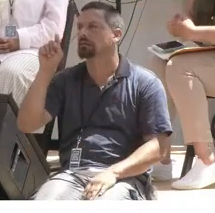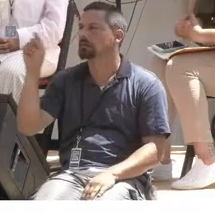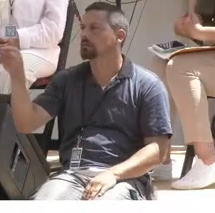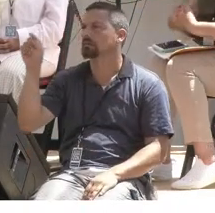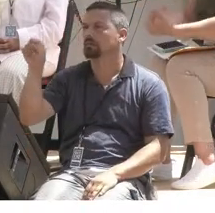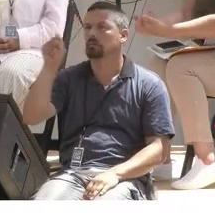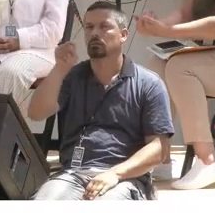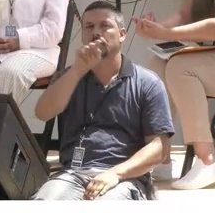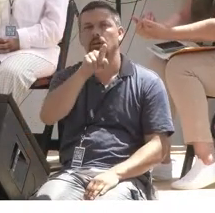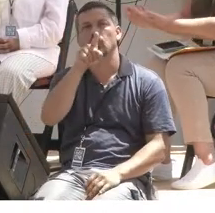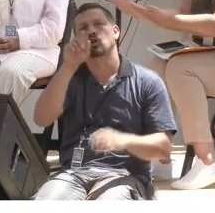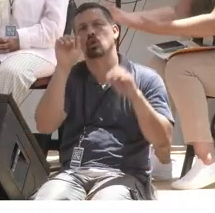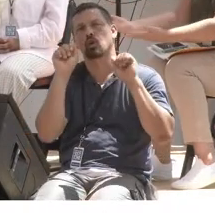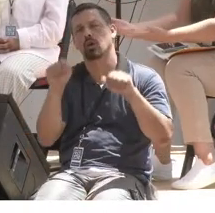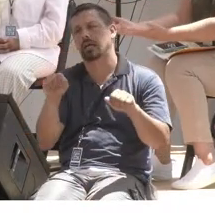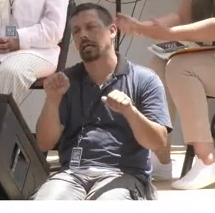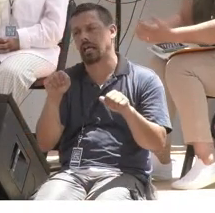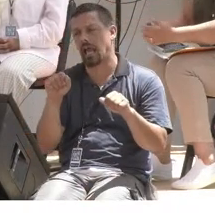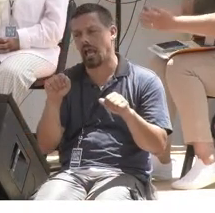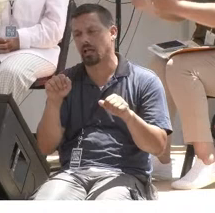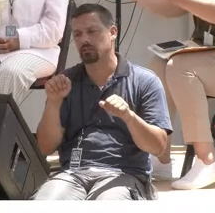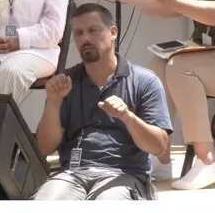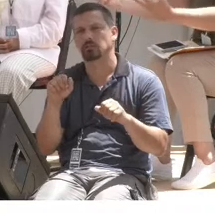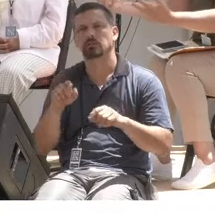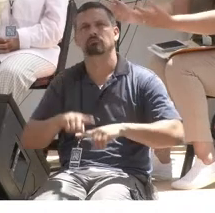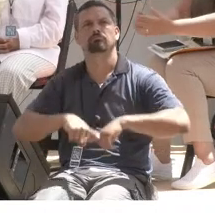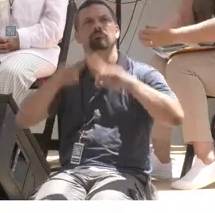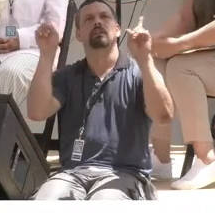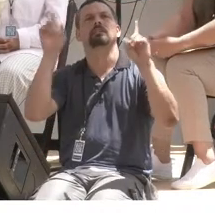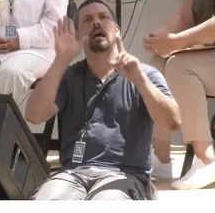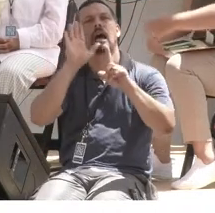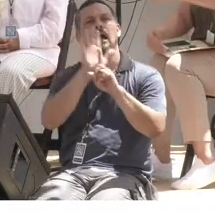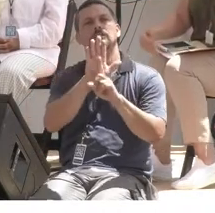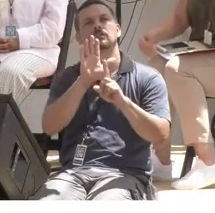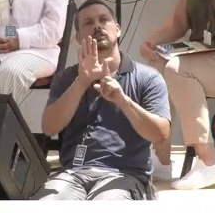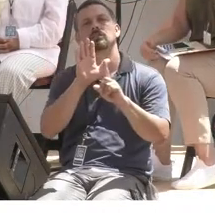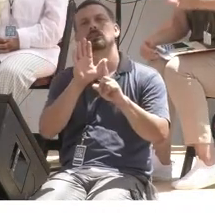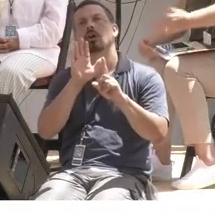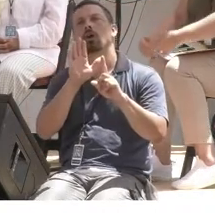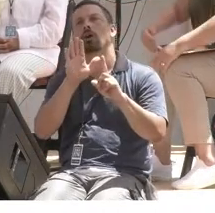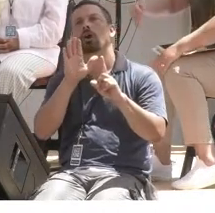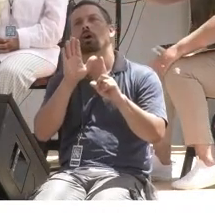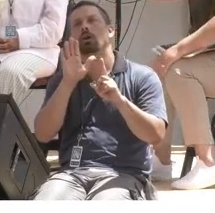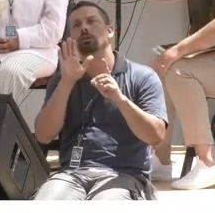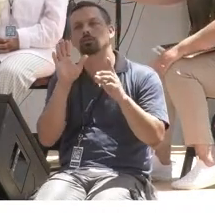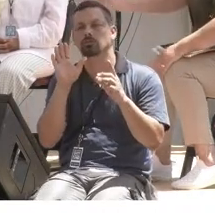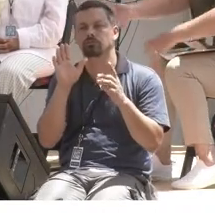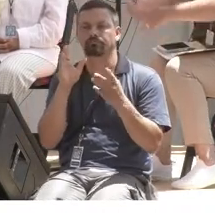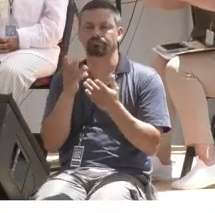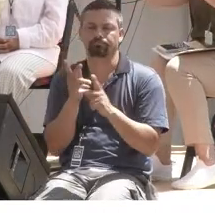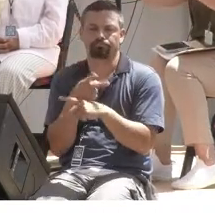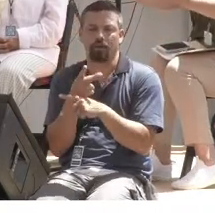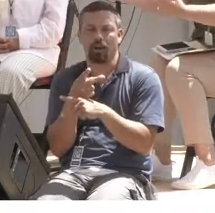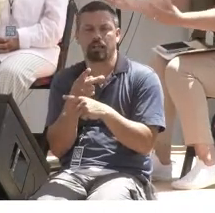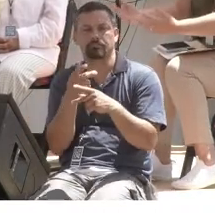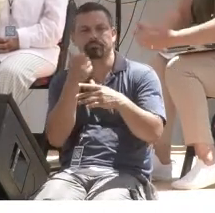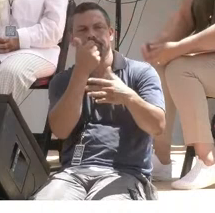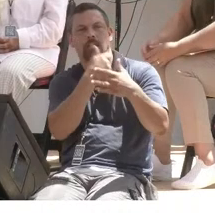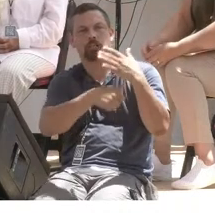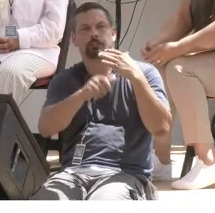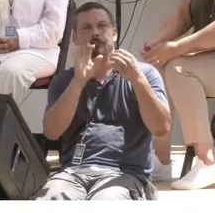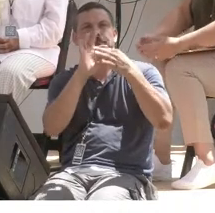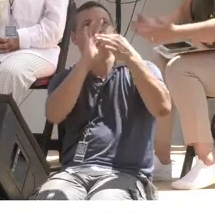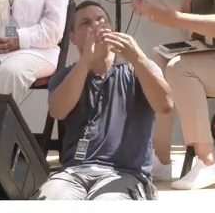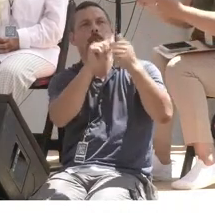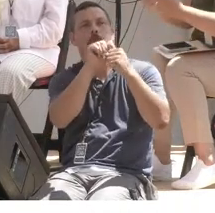can consign your products to a store in Dubai Mall or Mall of the Emirates or any of